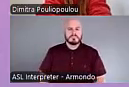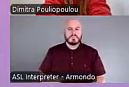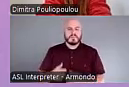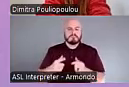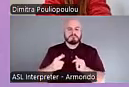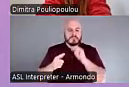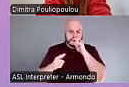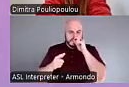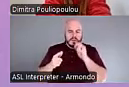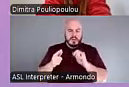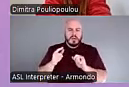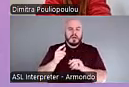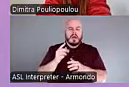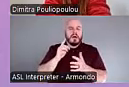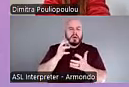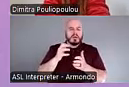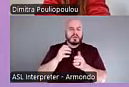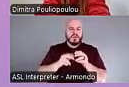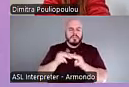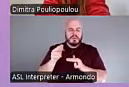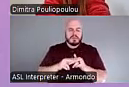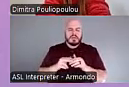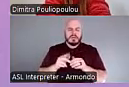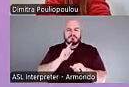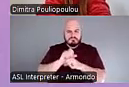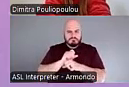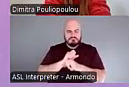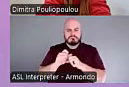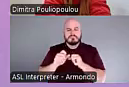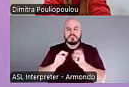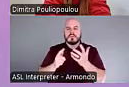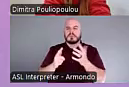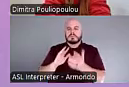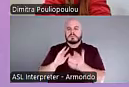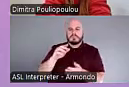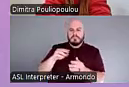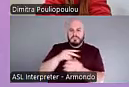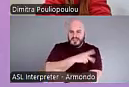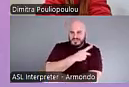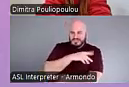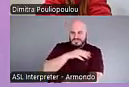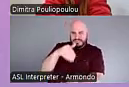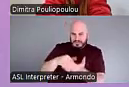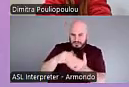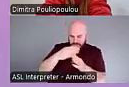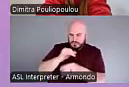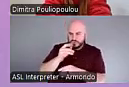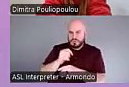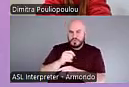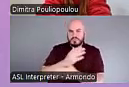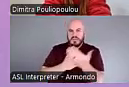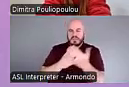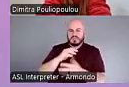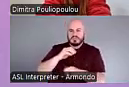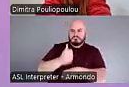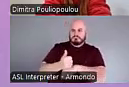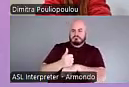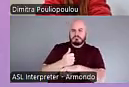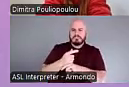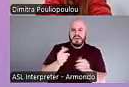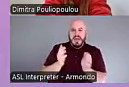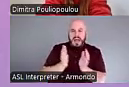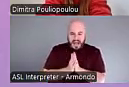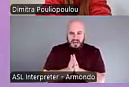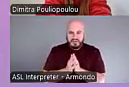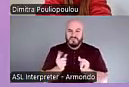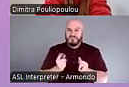We wanted to build a truly patient-centered joint protection program, and we needed to start from the ground up by asking patients what